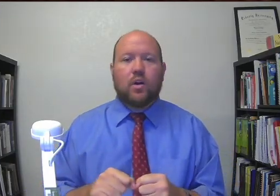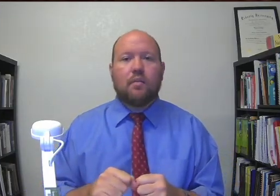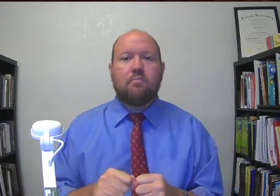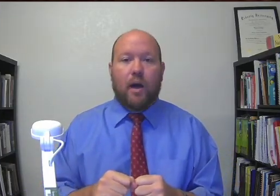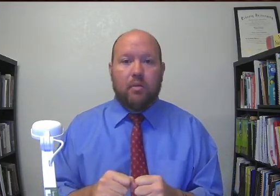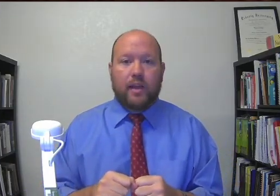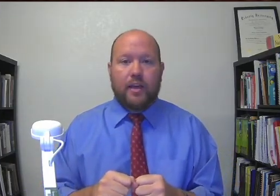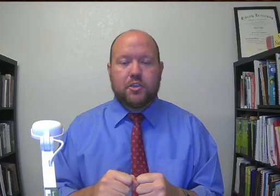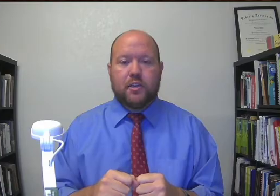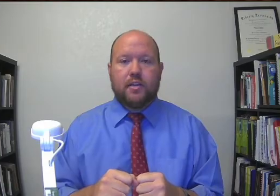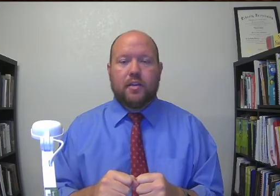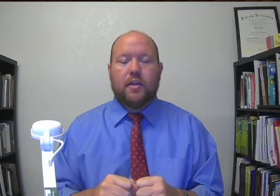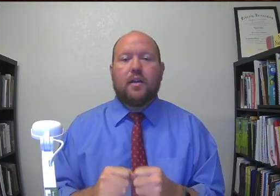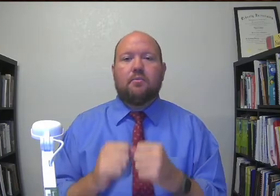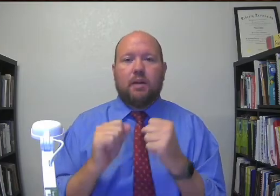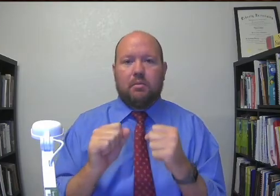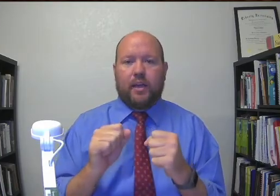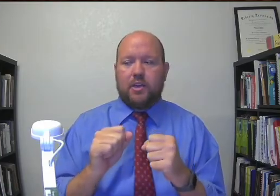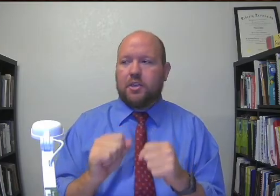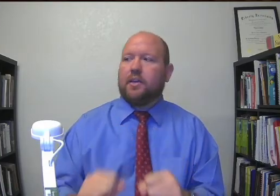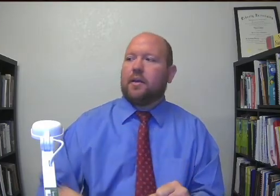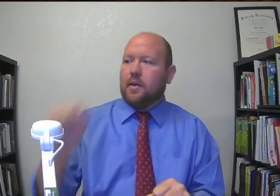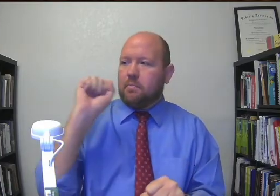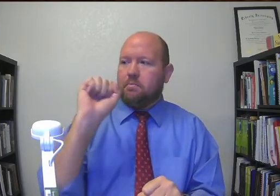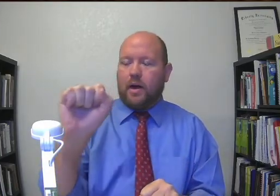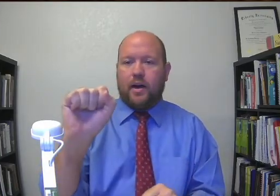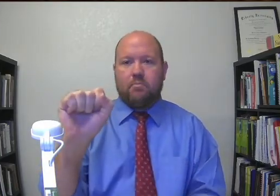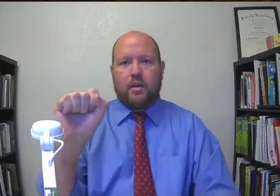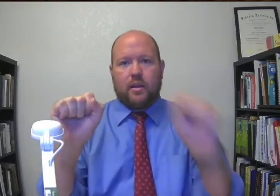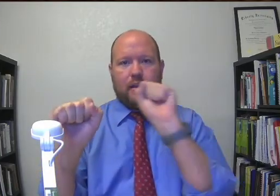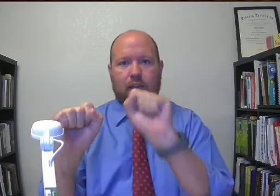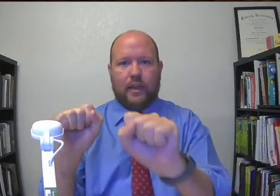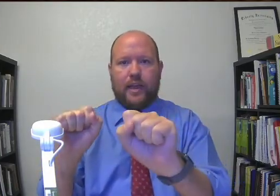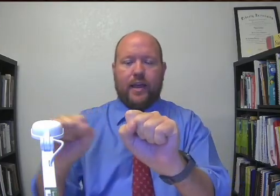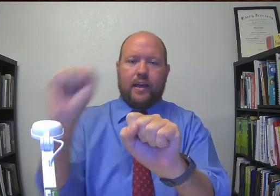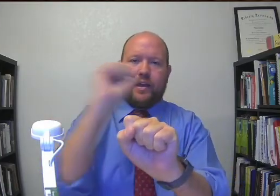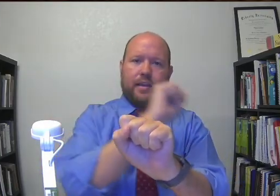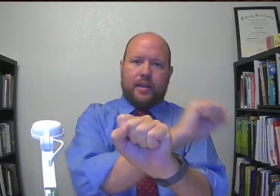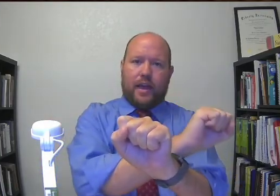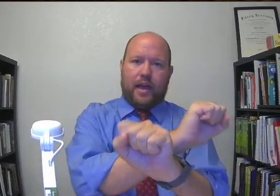Next word, publication. Publication.